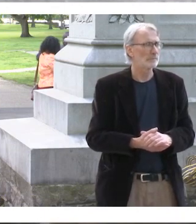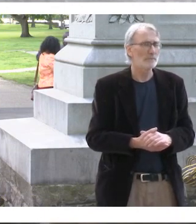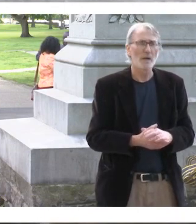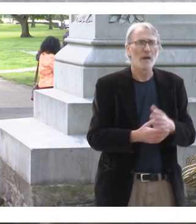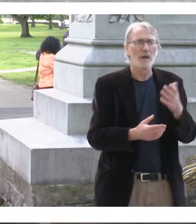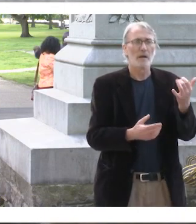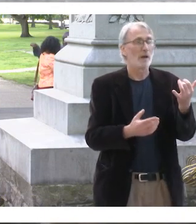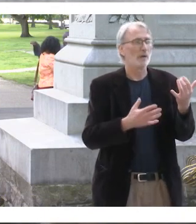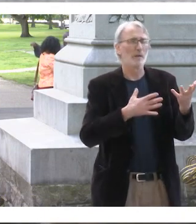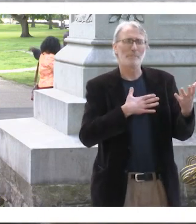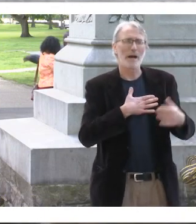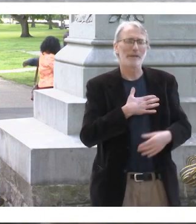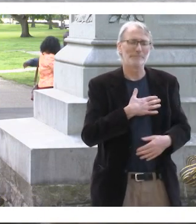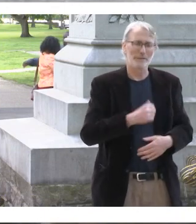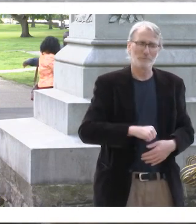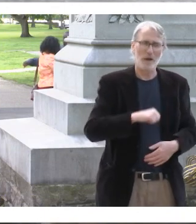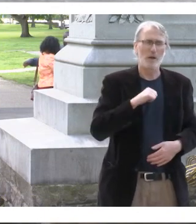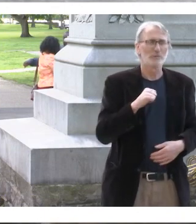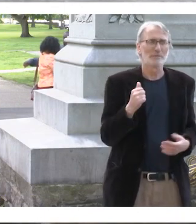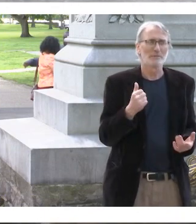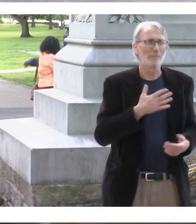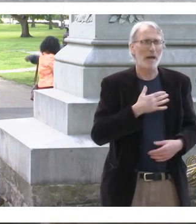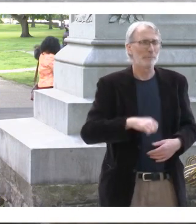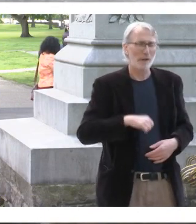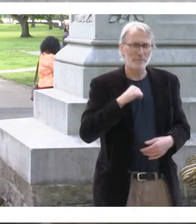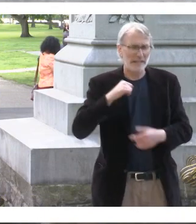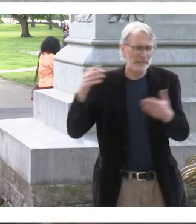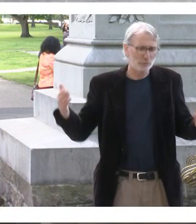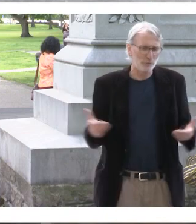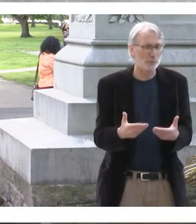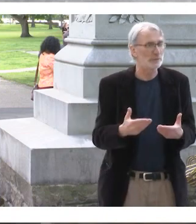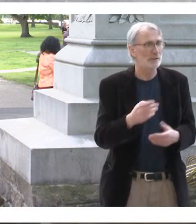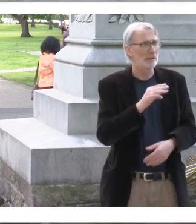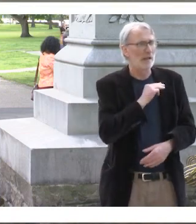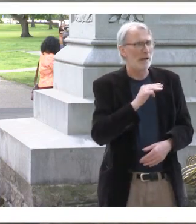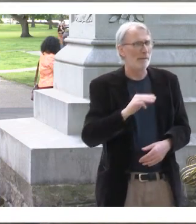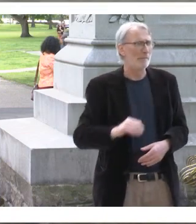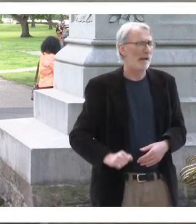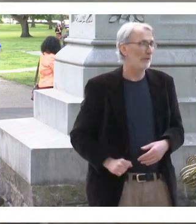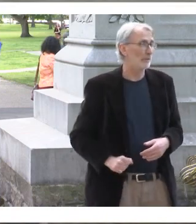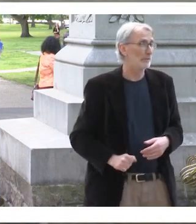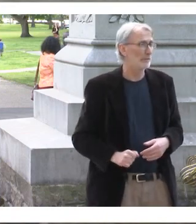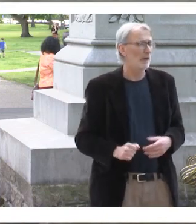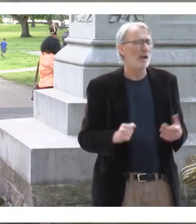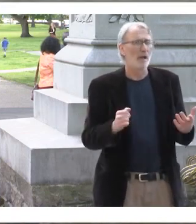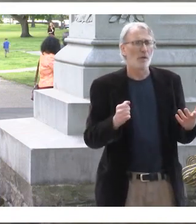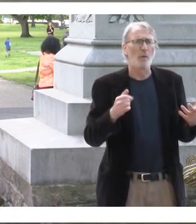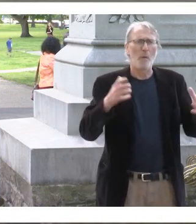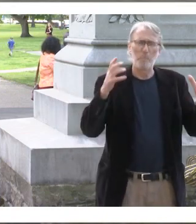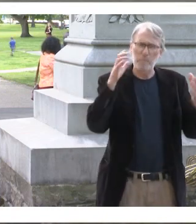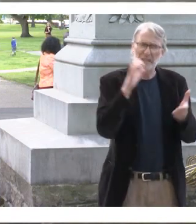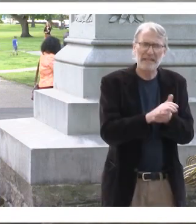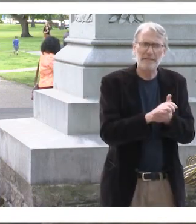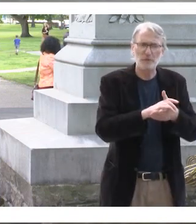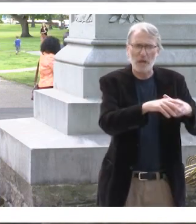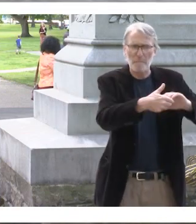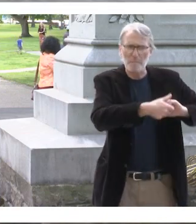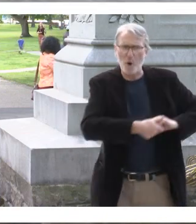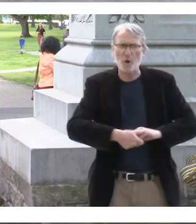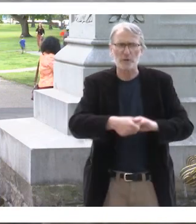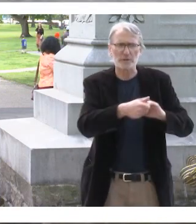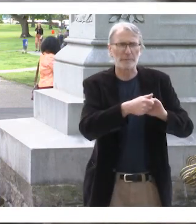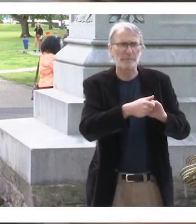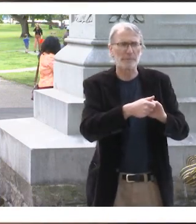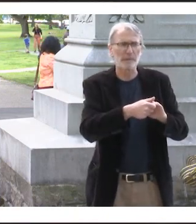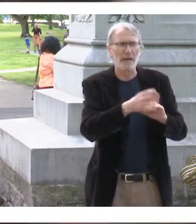Now it's my honor to introduce to you a mayor who believes in partnership and folks don't